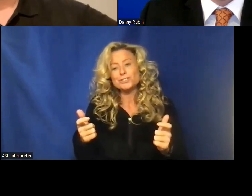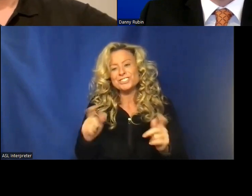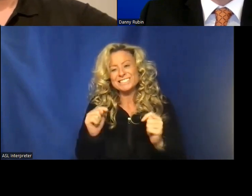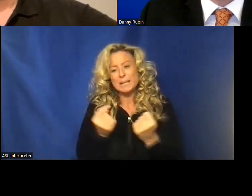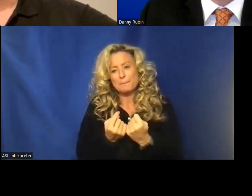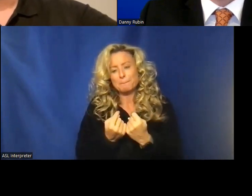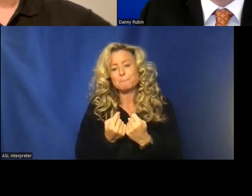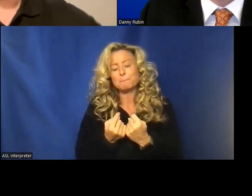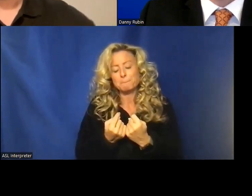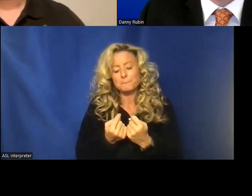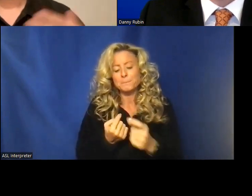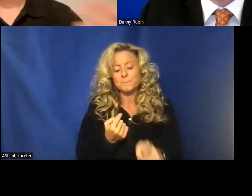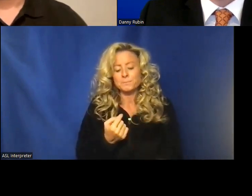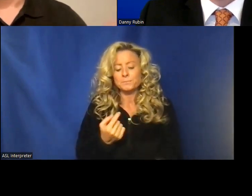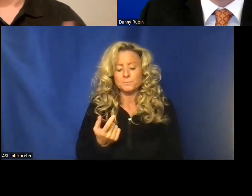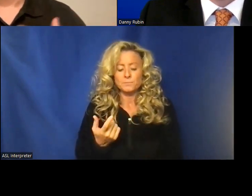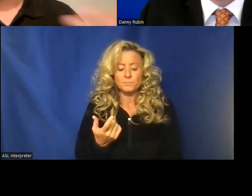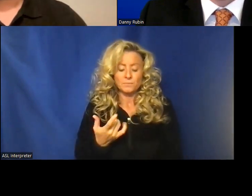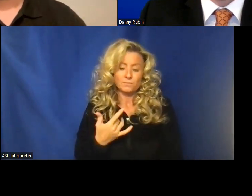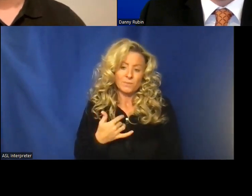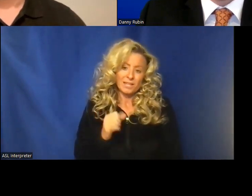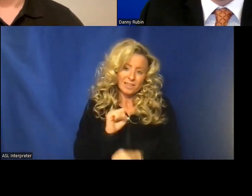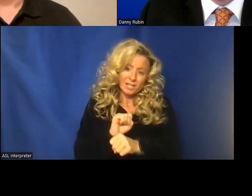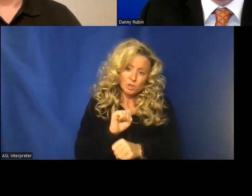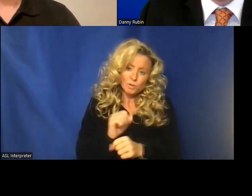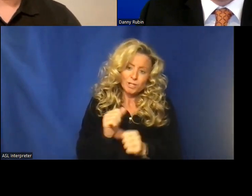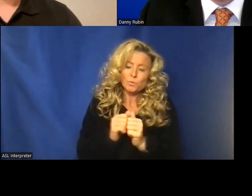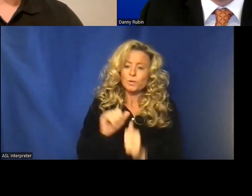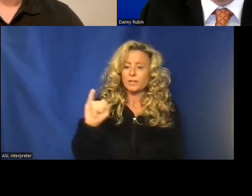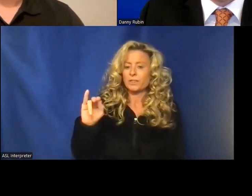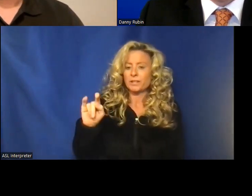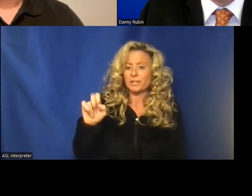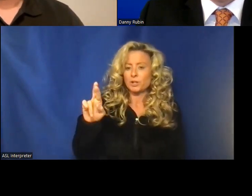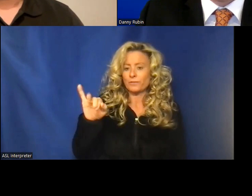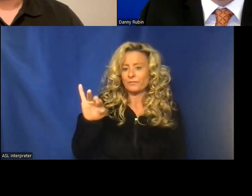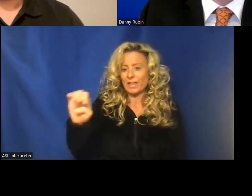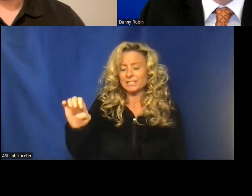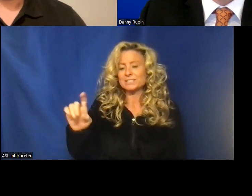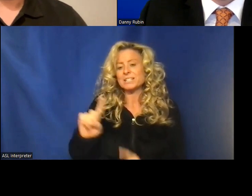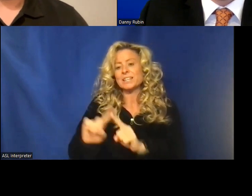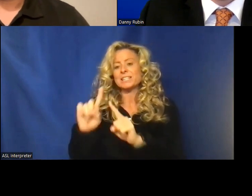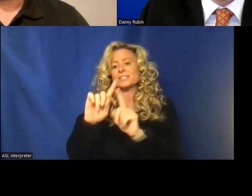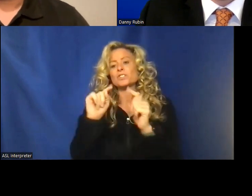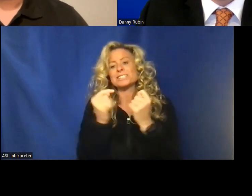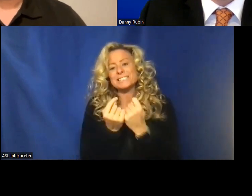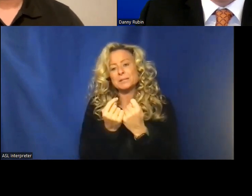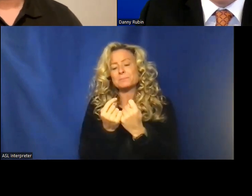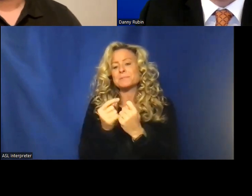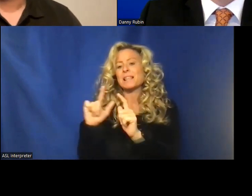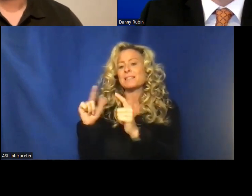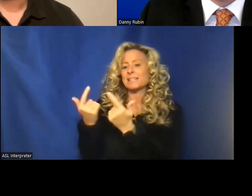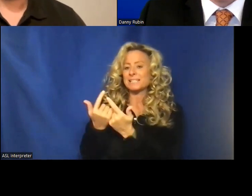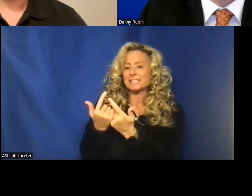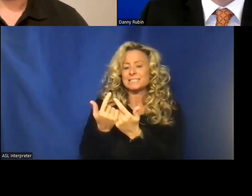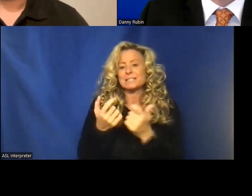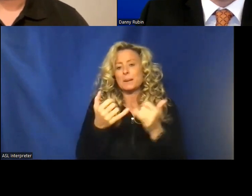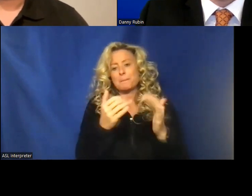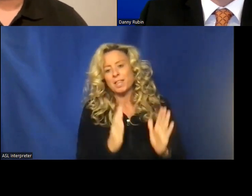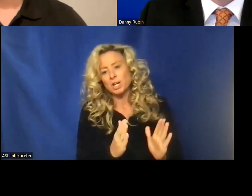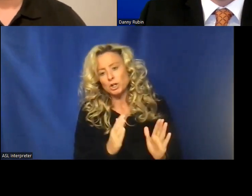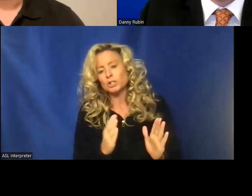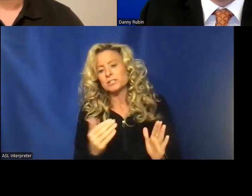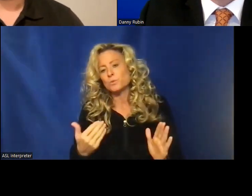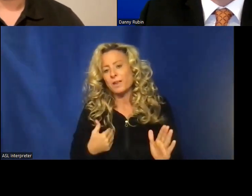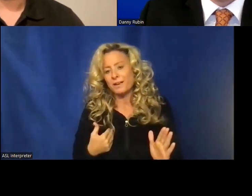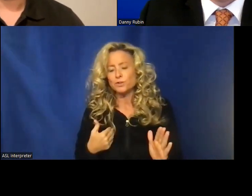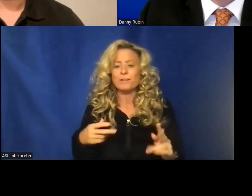team that we have that's working and interfacing with all of the different teams and the different leagues and the different players that we have